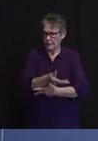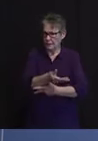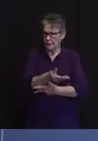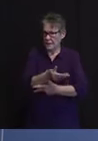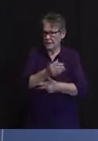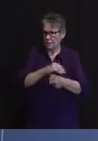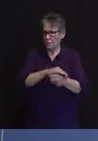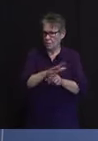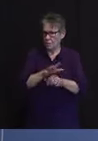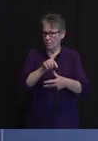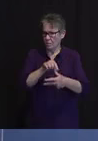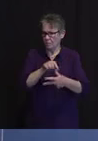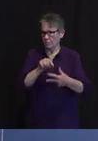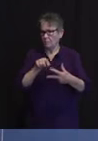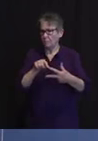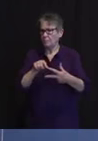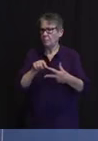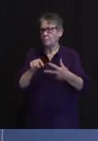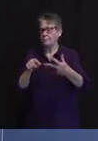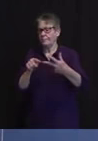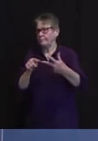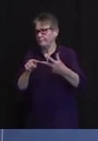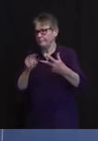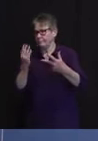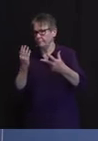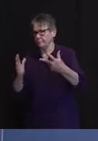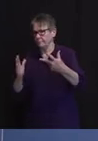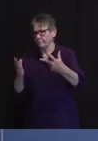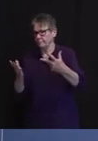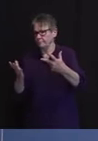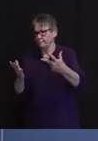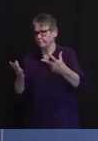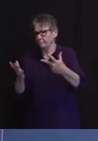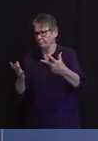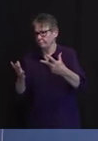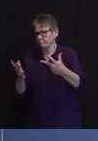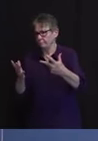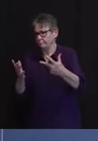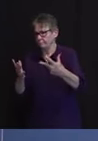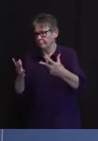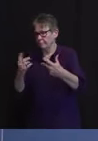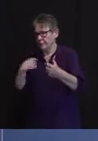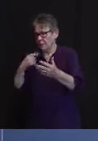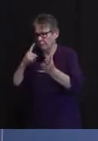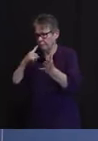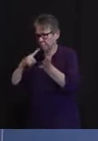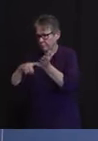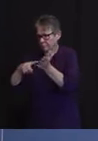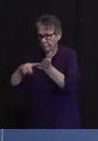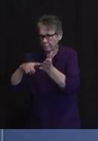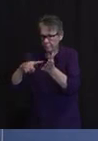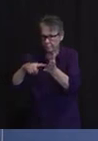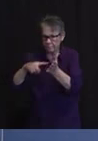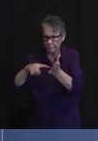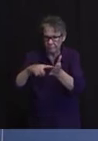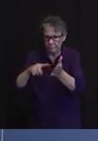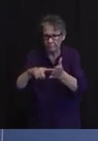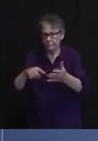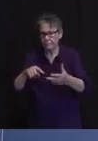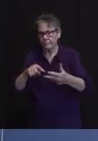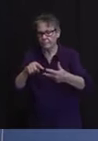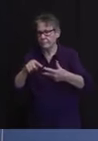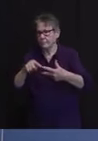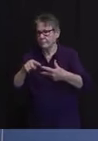of a census of 270 at Menlo Park and 269